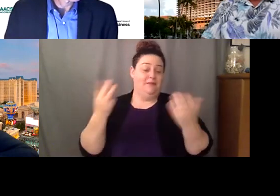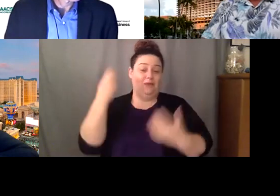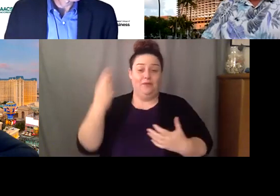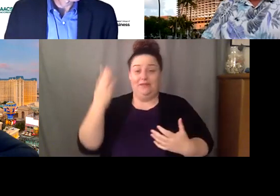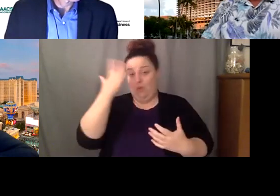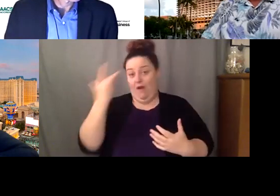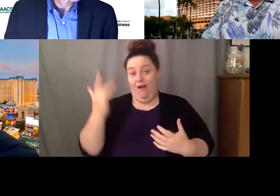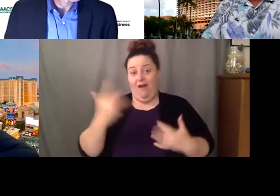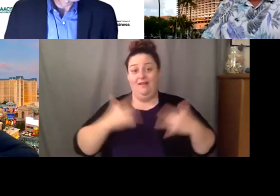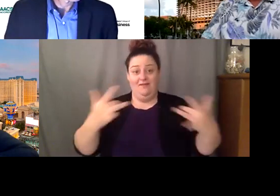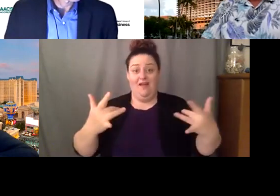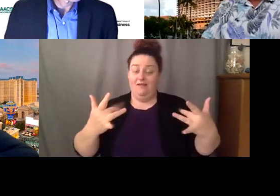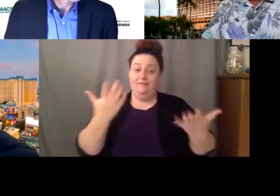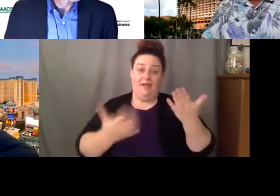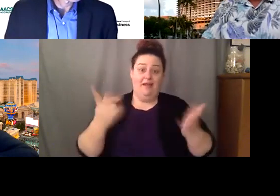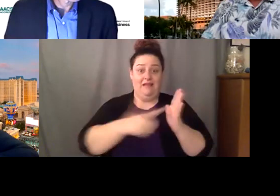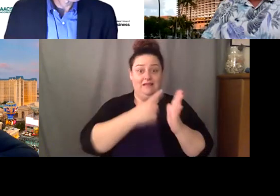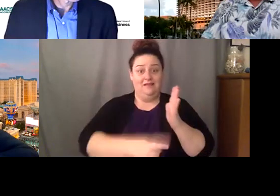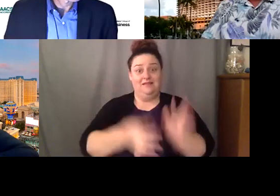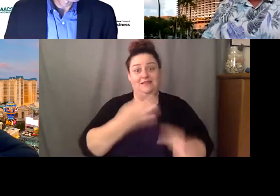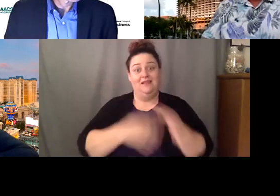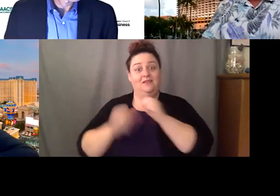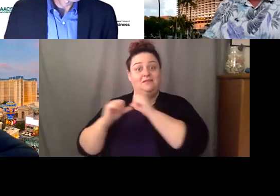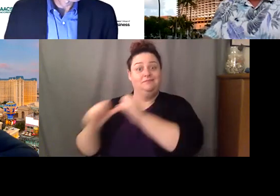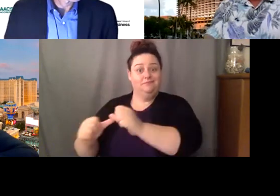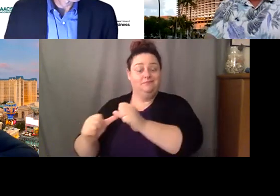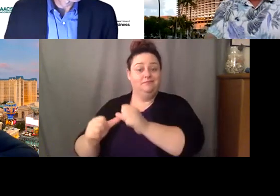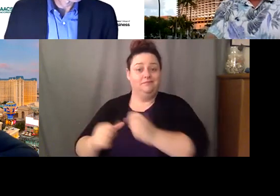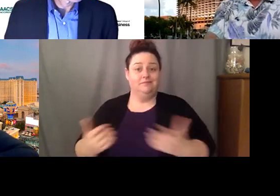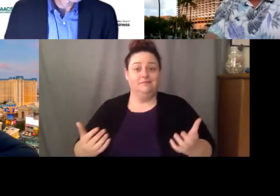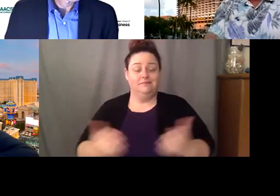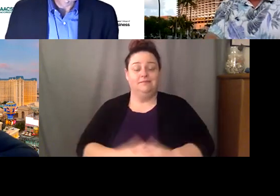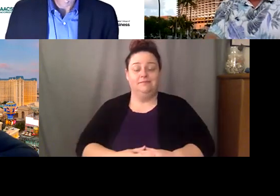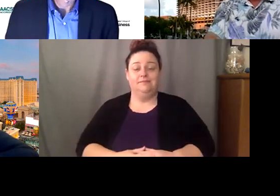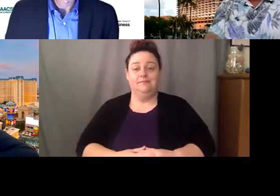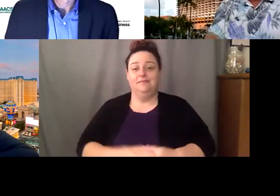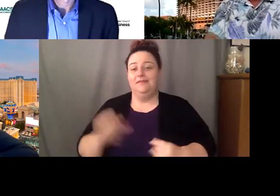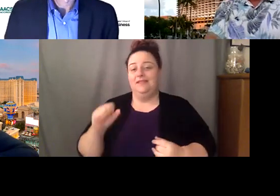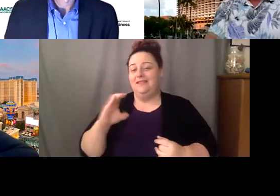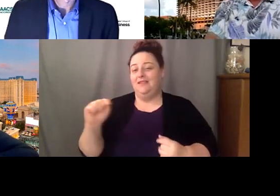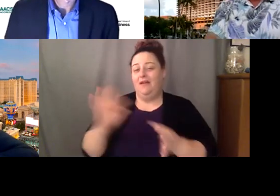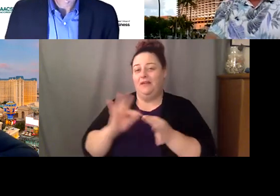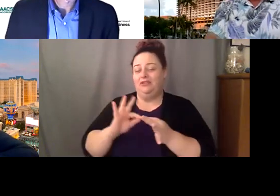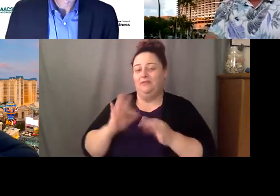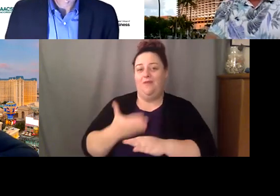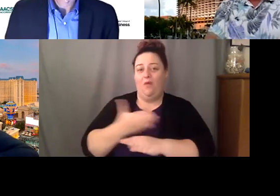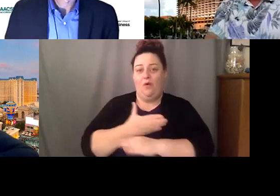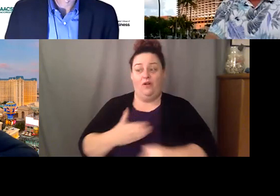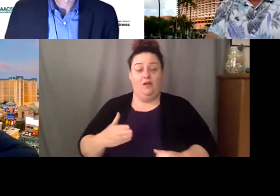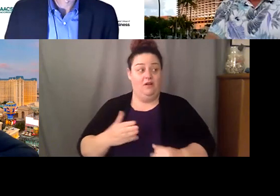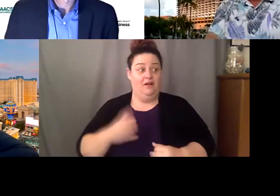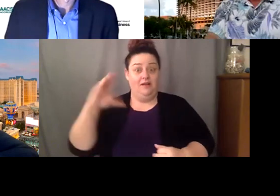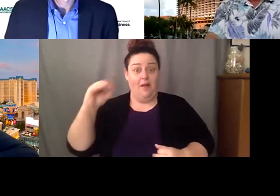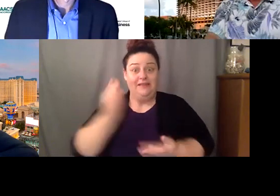event won't go on. And there's so many stakeholders in that event. I think Scott alluded to it, that, you know, our company's budgeting for